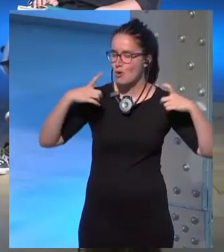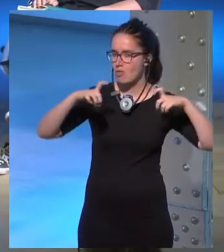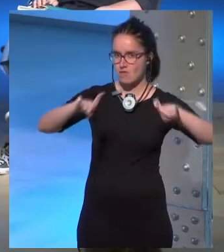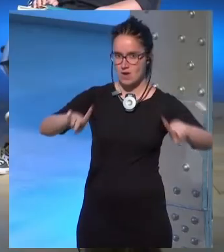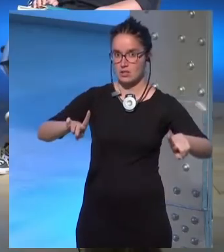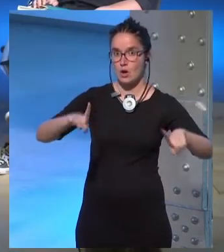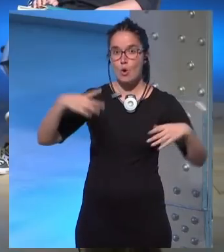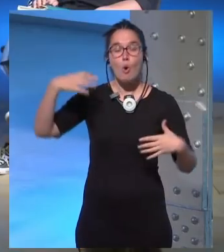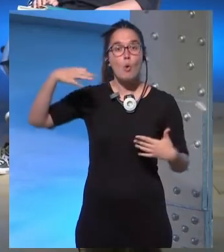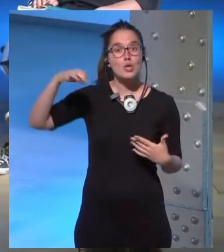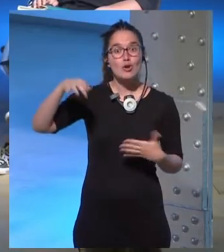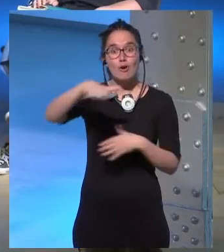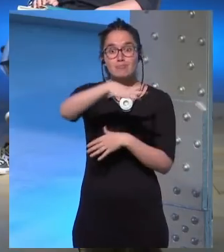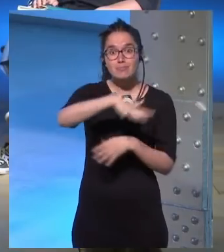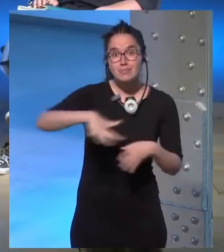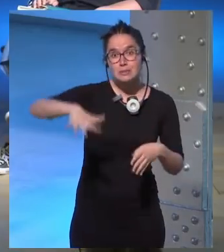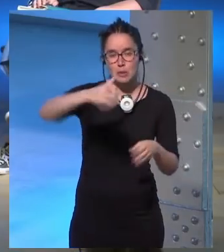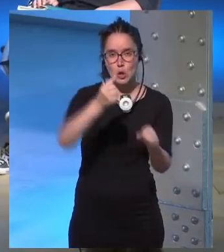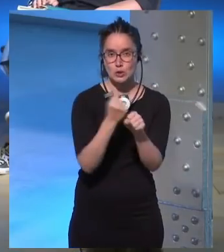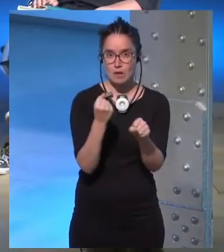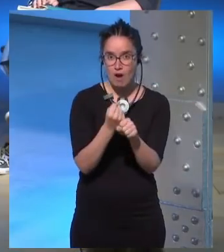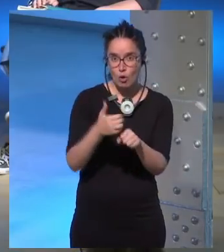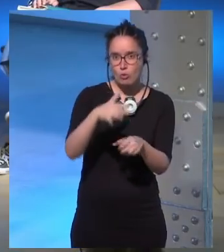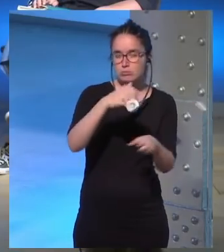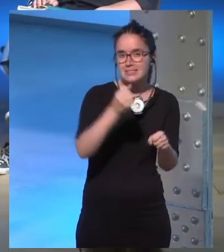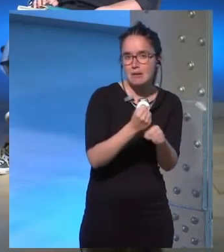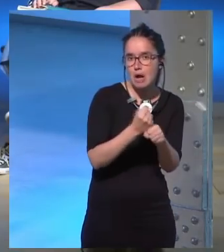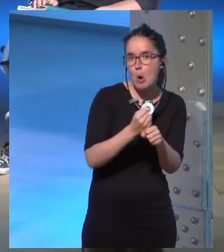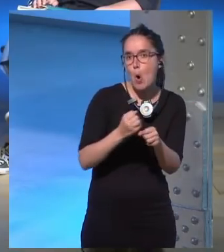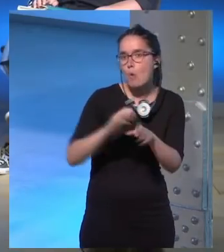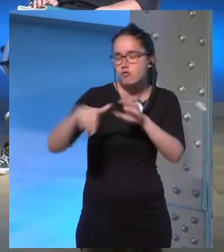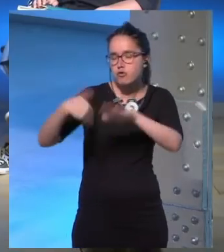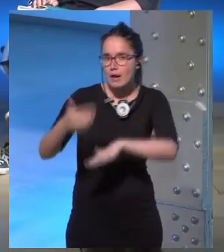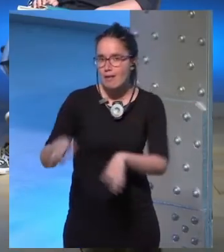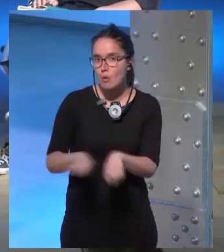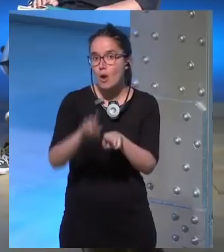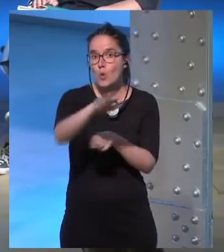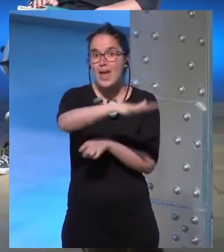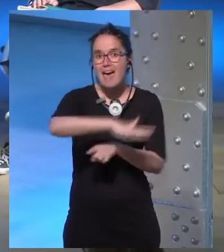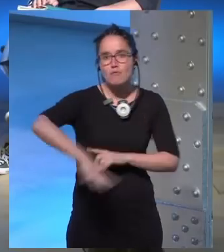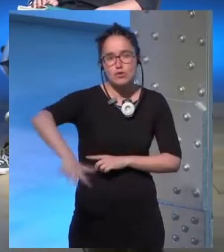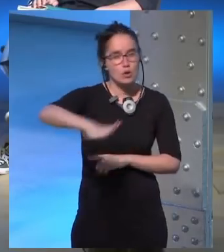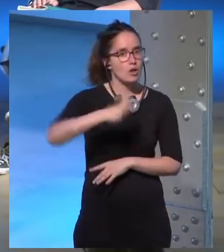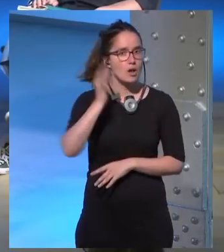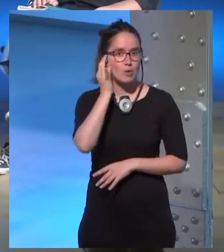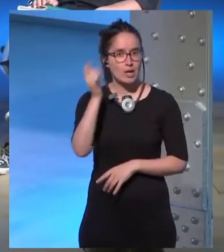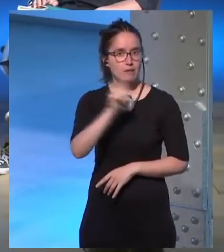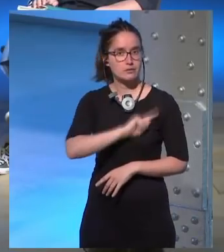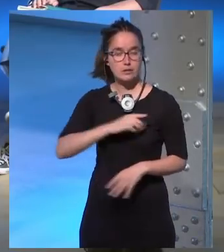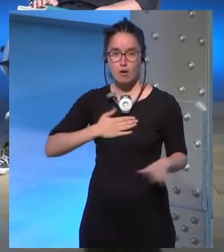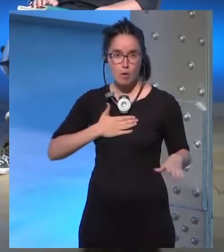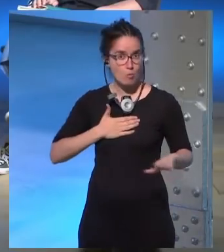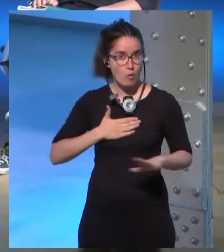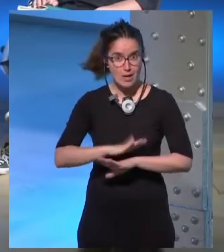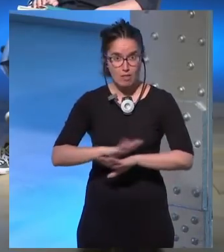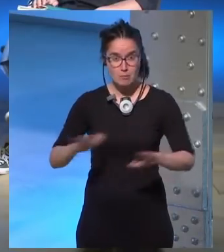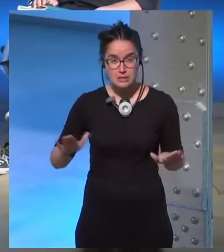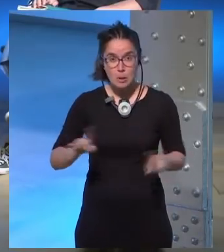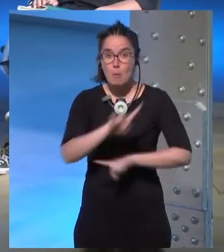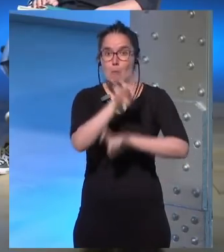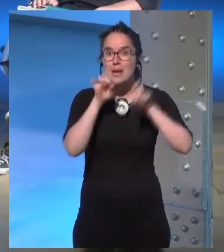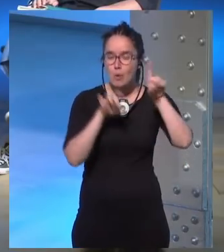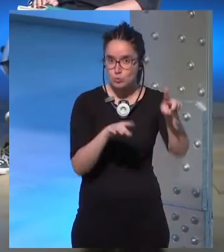are actually things that they're interested in. Don't just kind of assume, well, Ask, right? Like ask, what are you